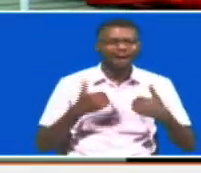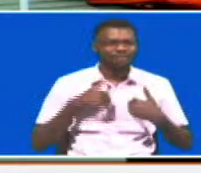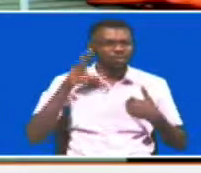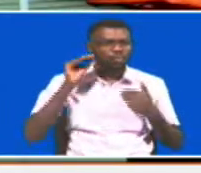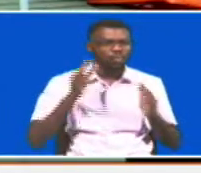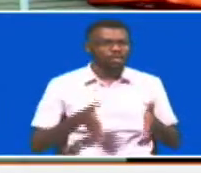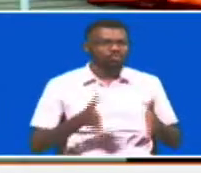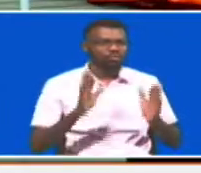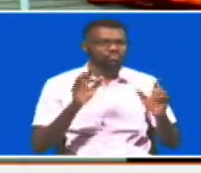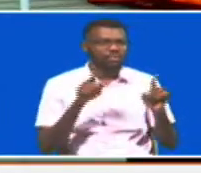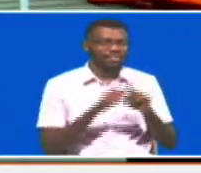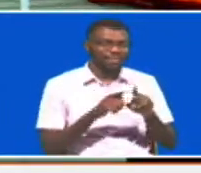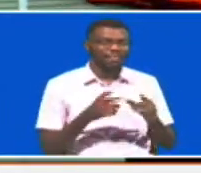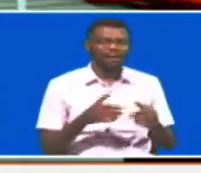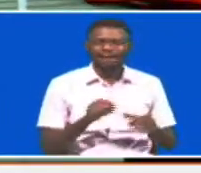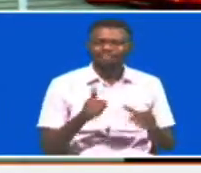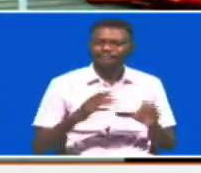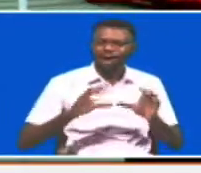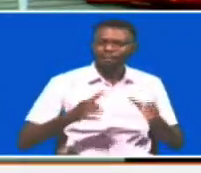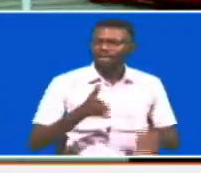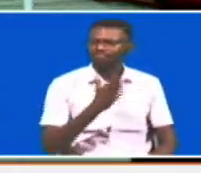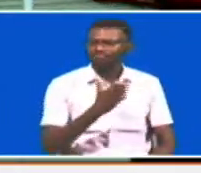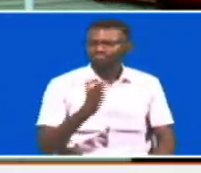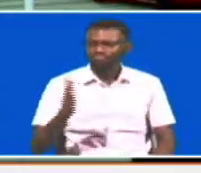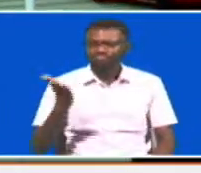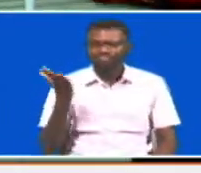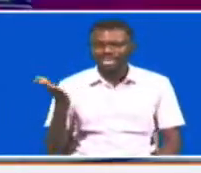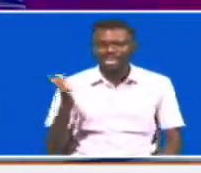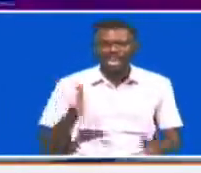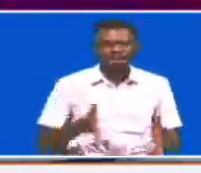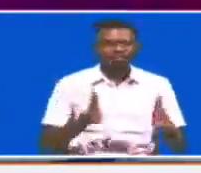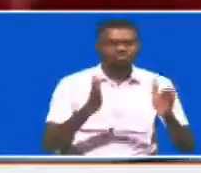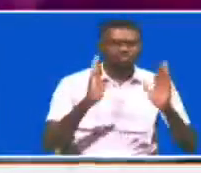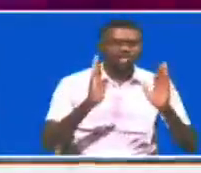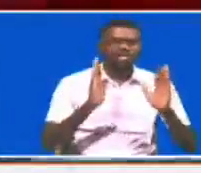Road as the company is located a few meters from the highway.